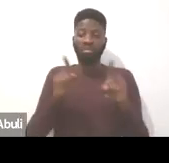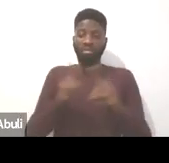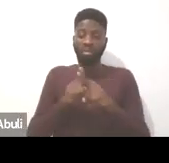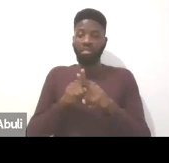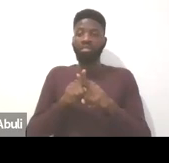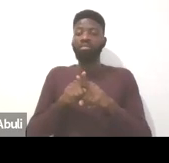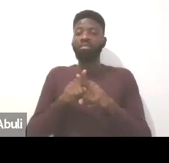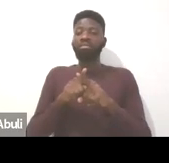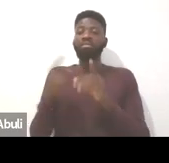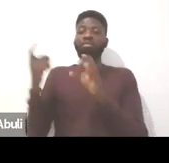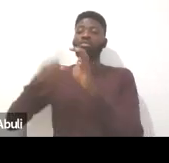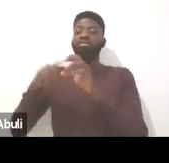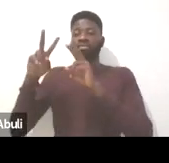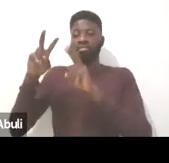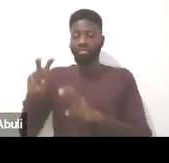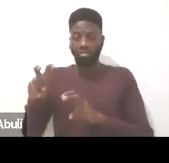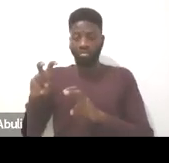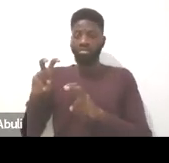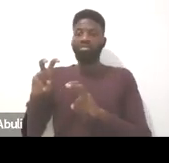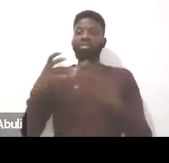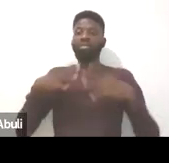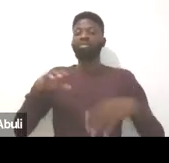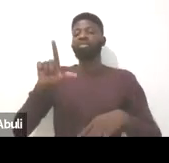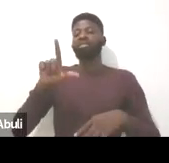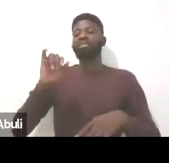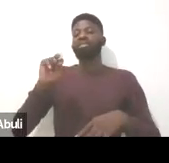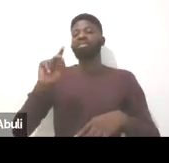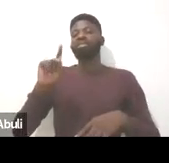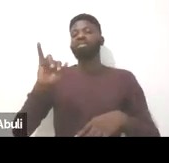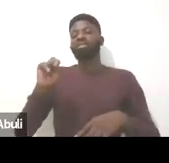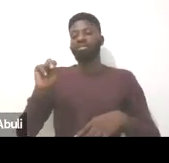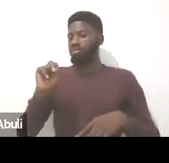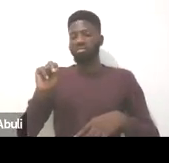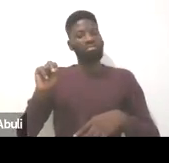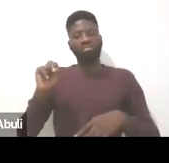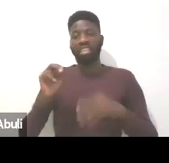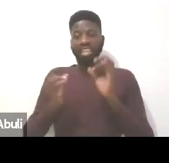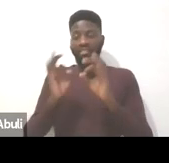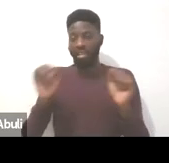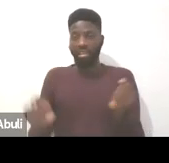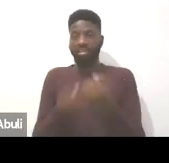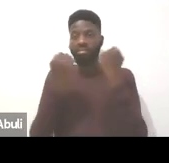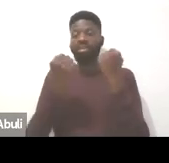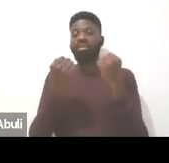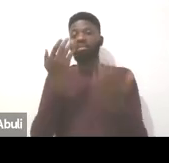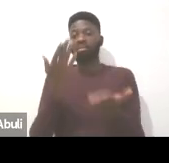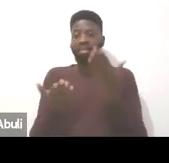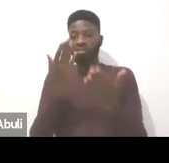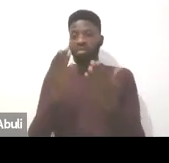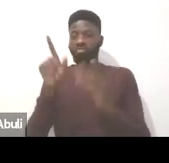time to go through the candidate's LinkedIn profile unless you have been shortlisted for the final